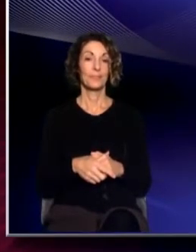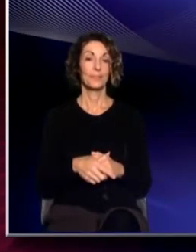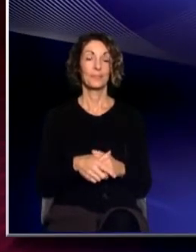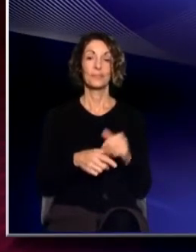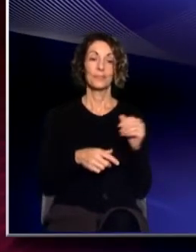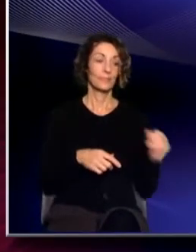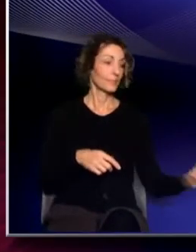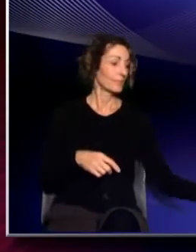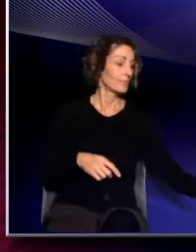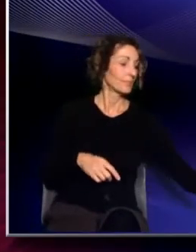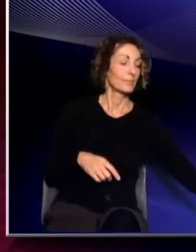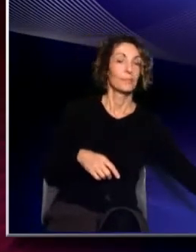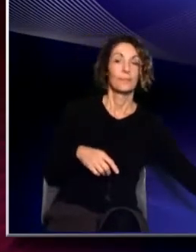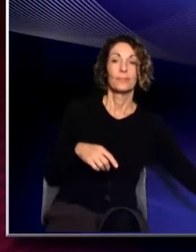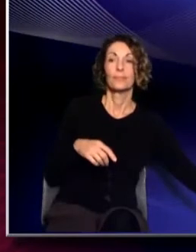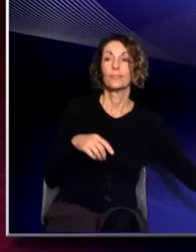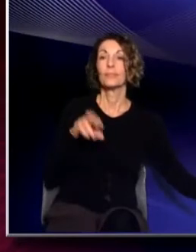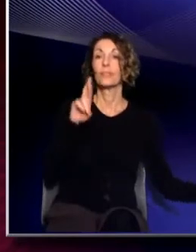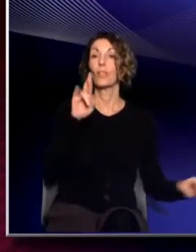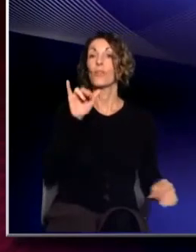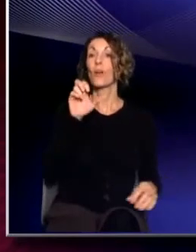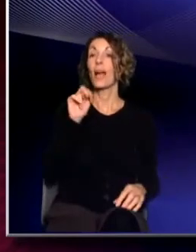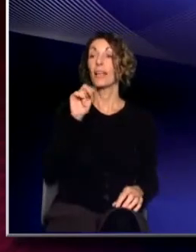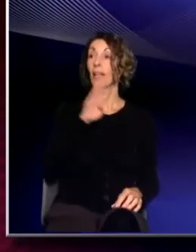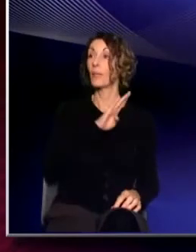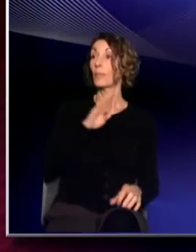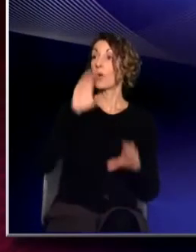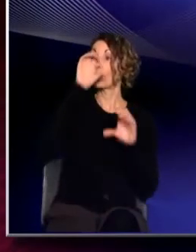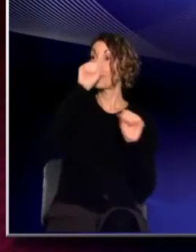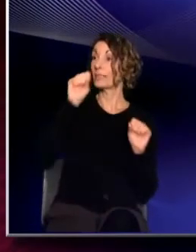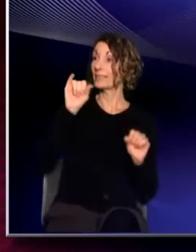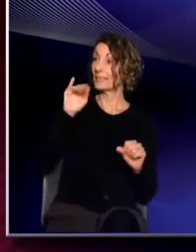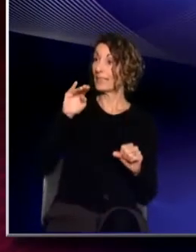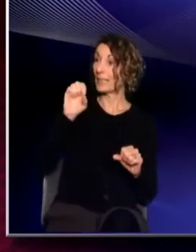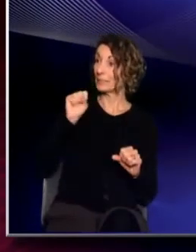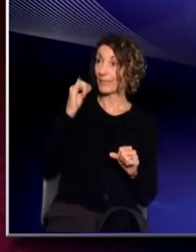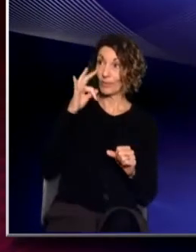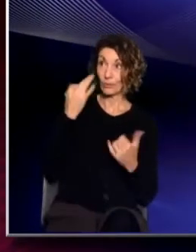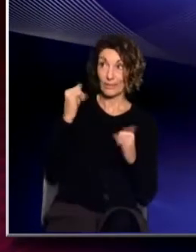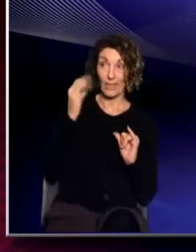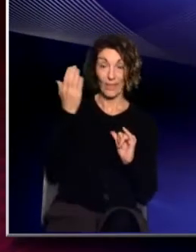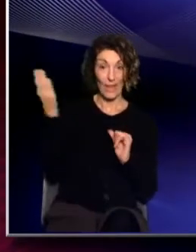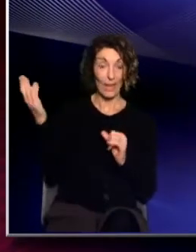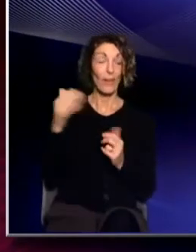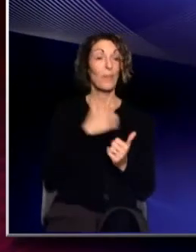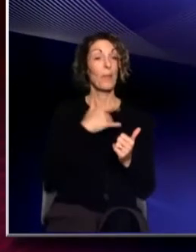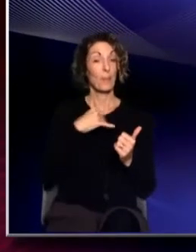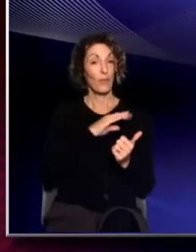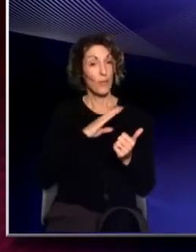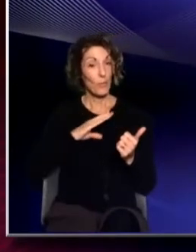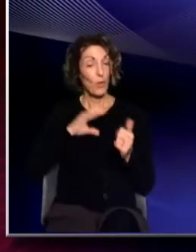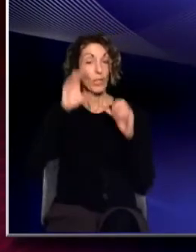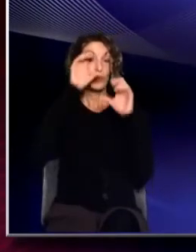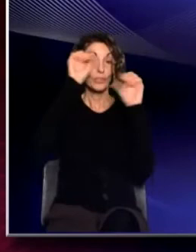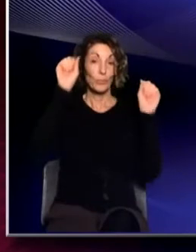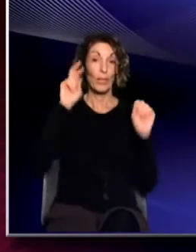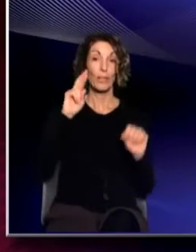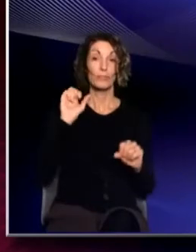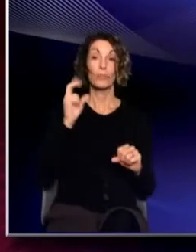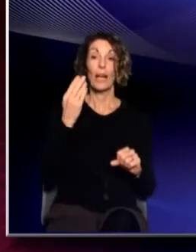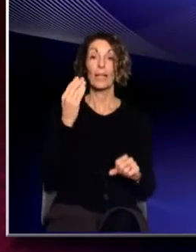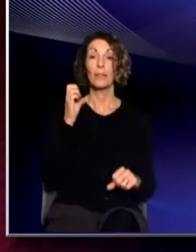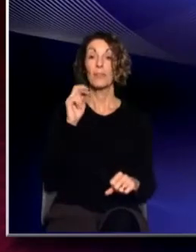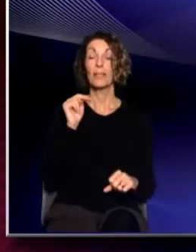Board President Sims, if you're still out there somewhere, members of the board, Superintendent Reichman. At the last board meeting,